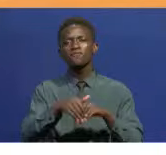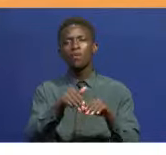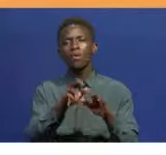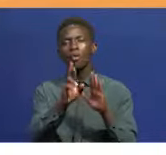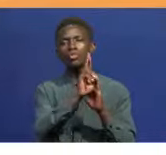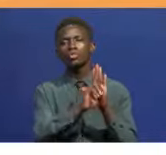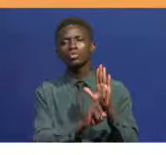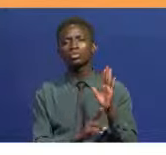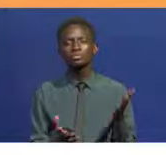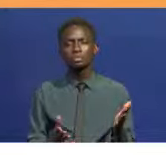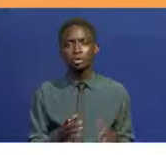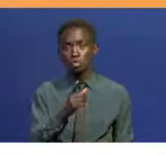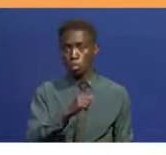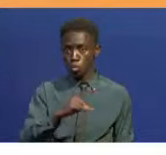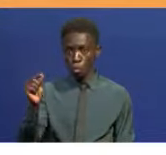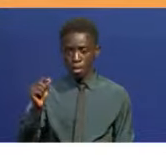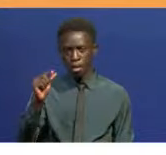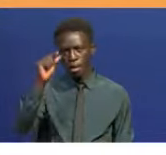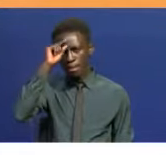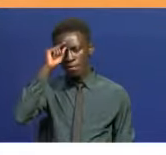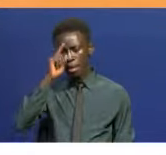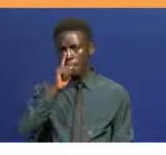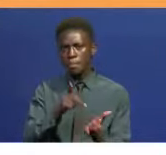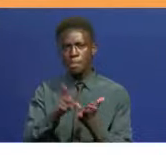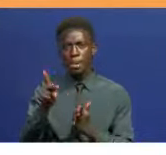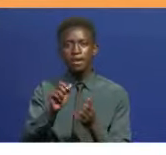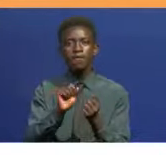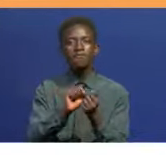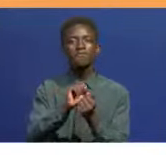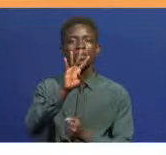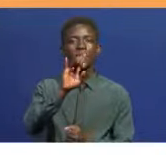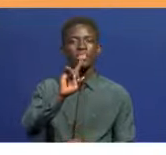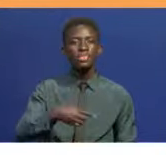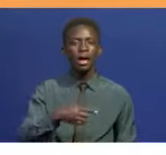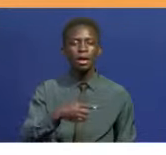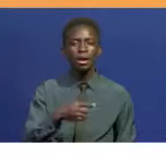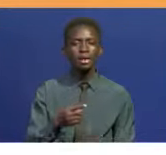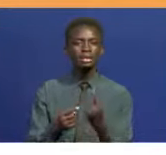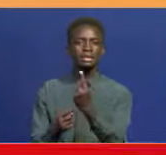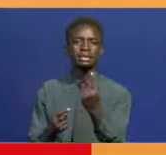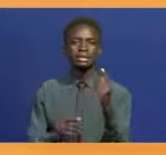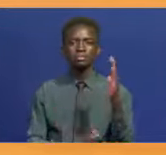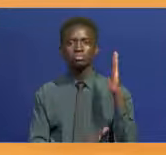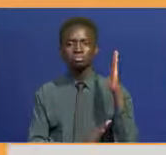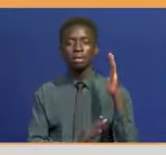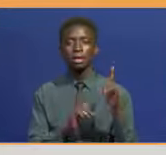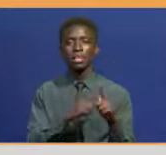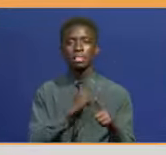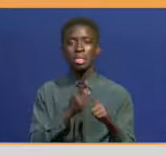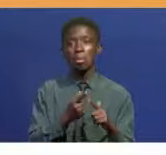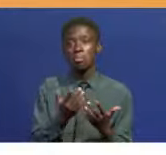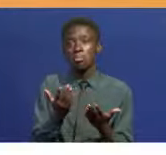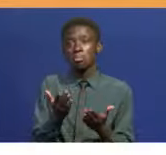go, the government will pay 14,000 per guard so that the owner of the company will decide on what to pay the